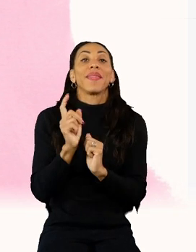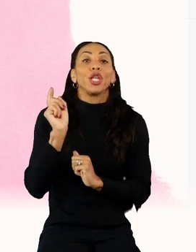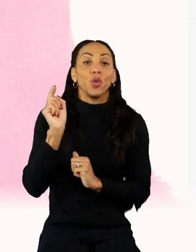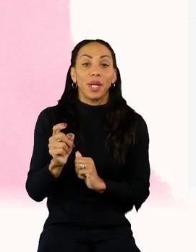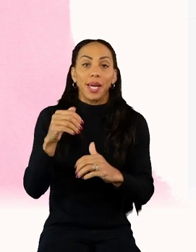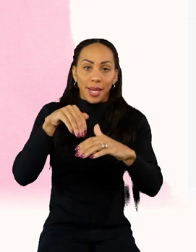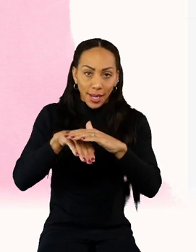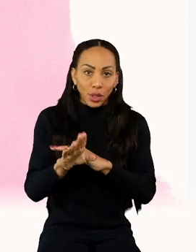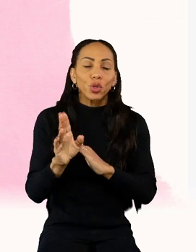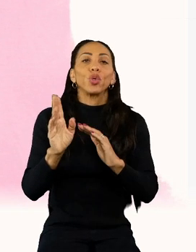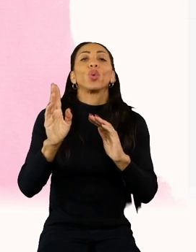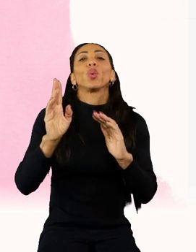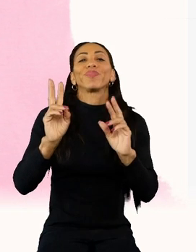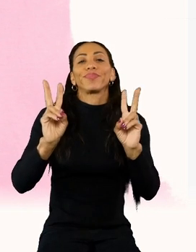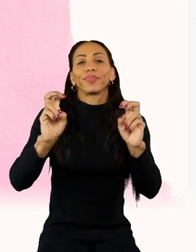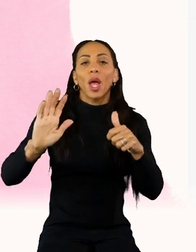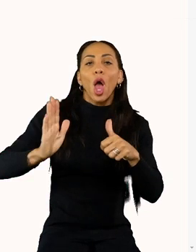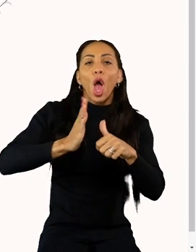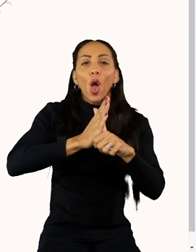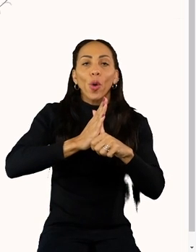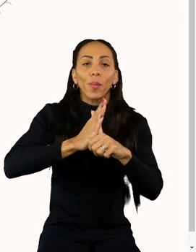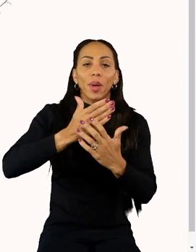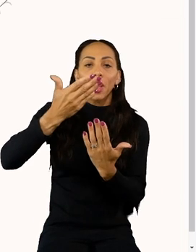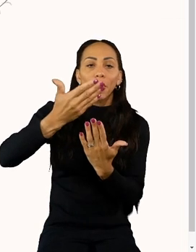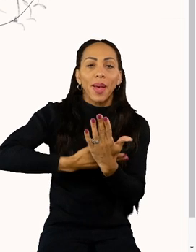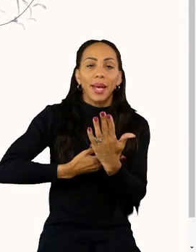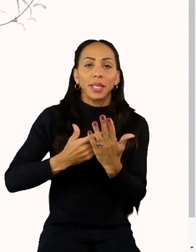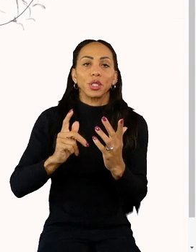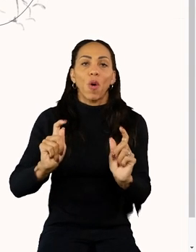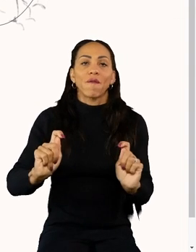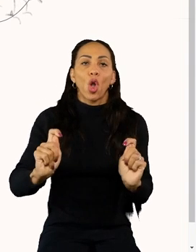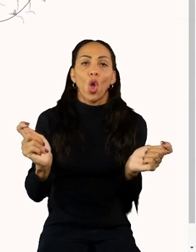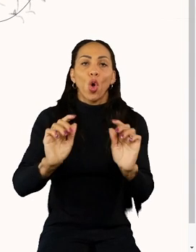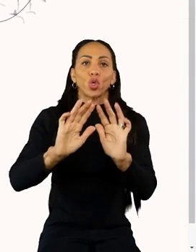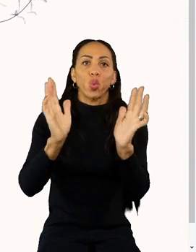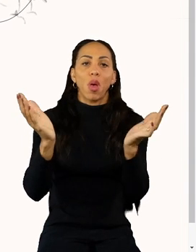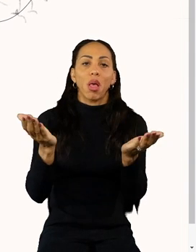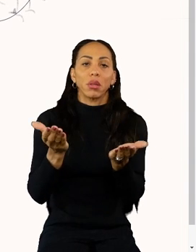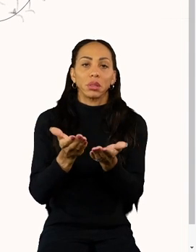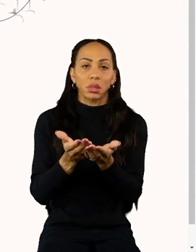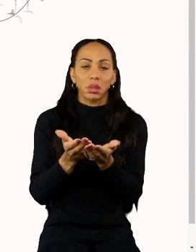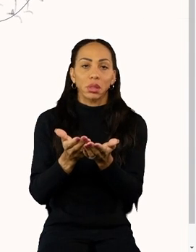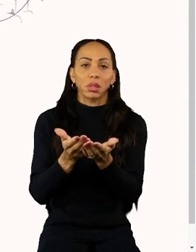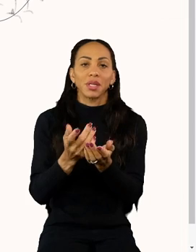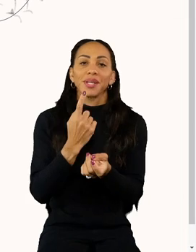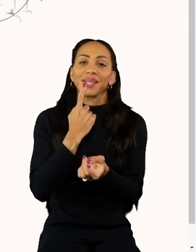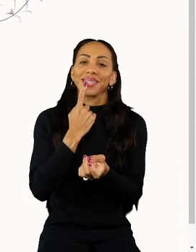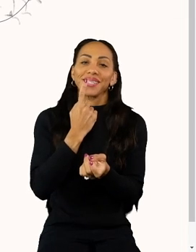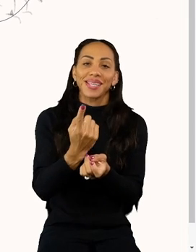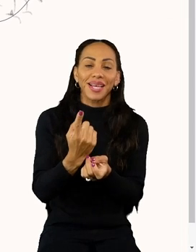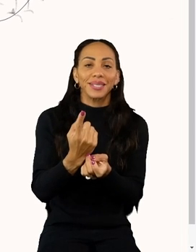consent. And then if you enter the brain, we then are taken to the homepage of Locked World.